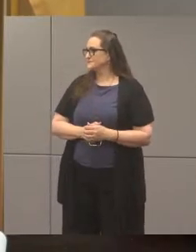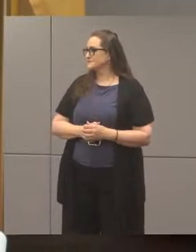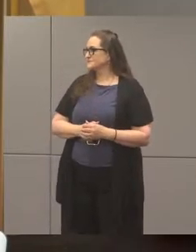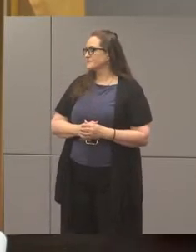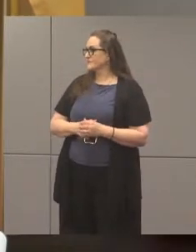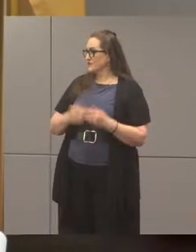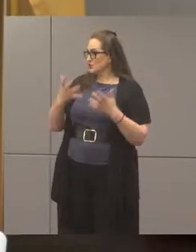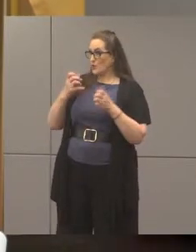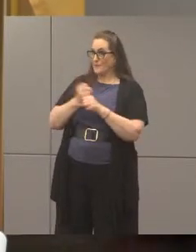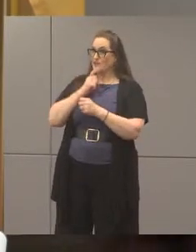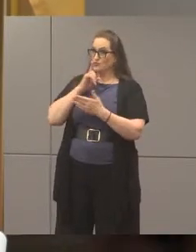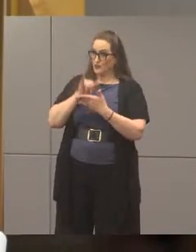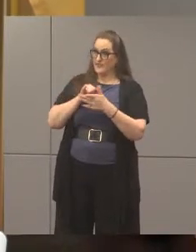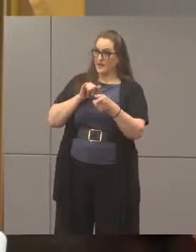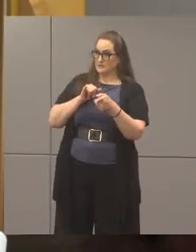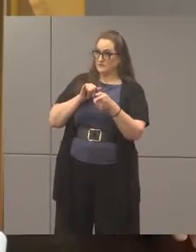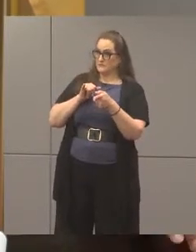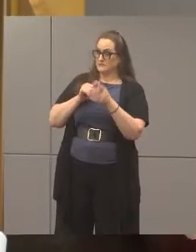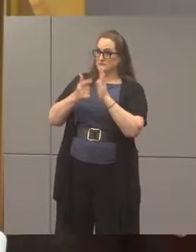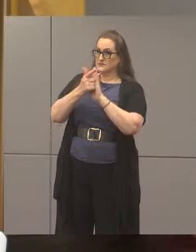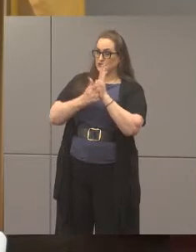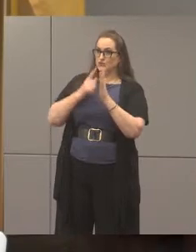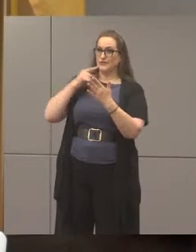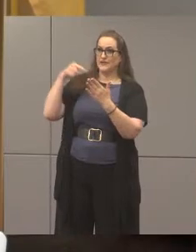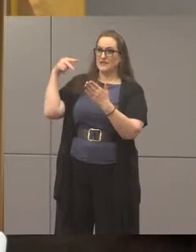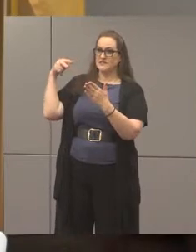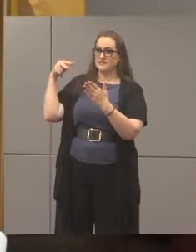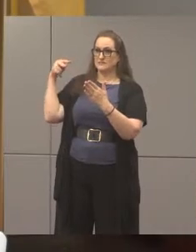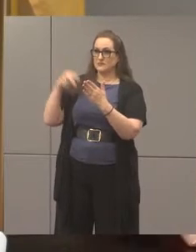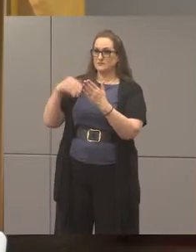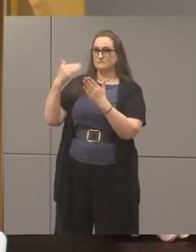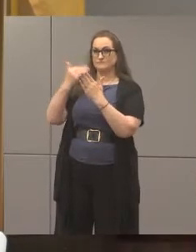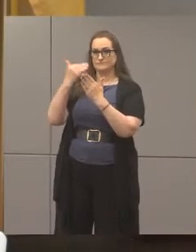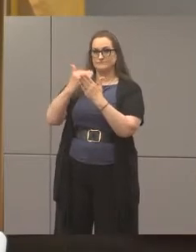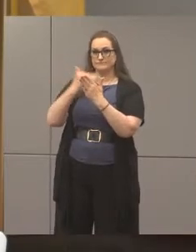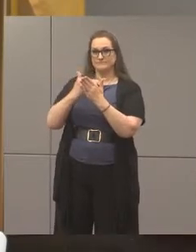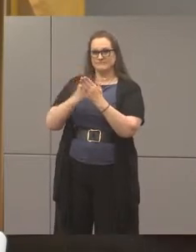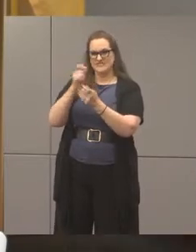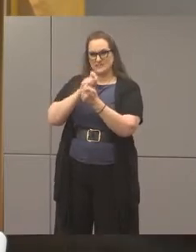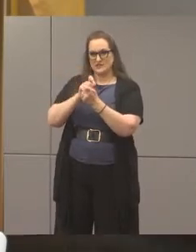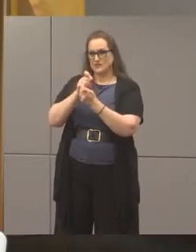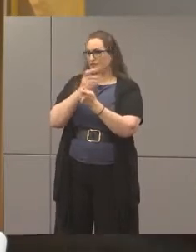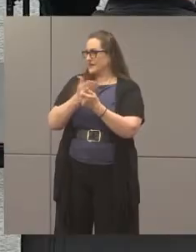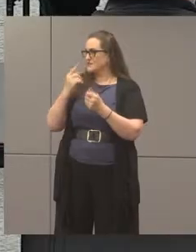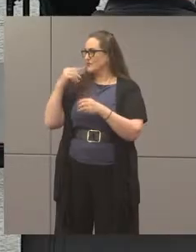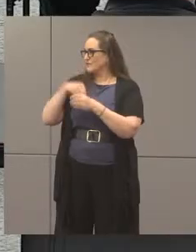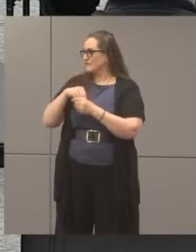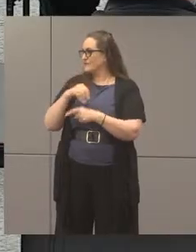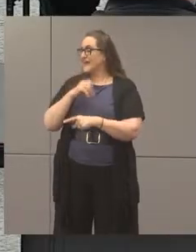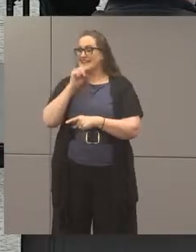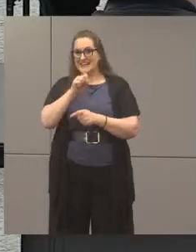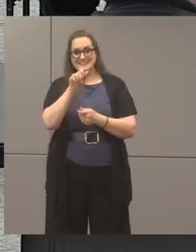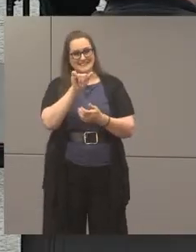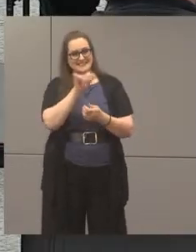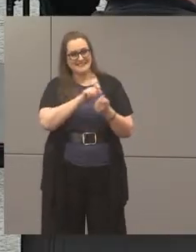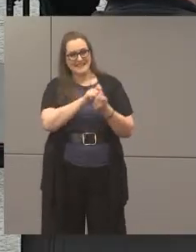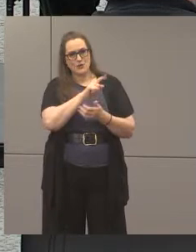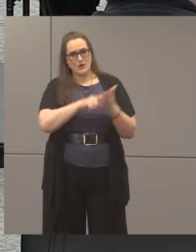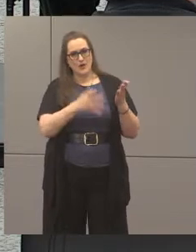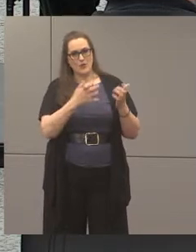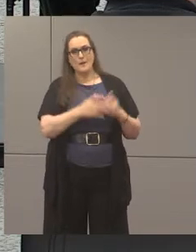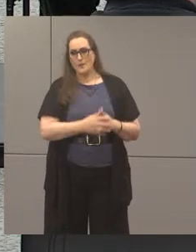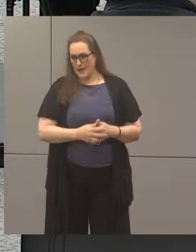What you want to make sure that the attorney is, making sure that's in there? Yes, that's exactly what I want.